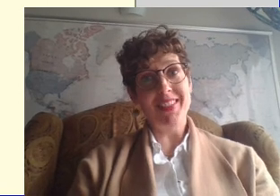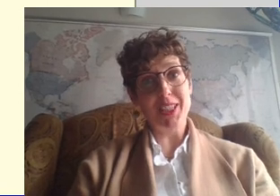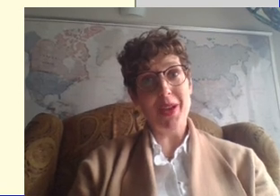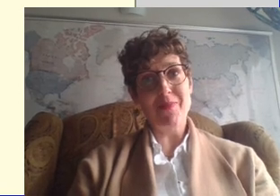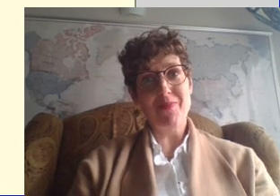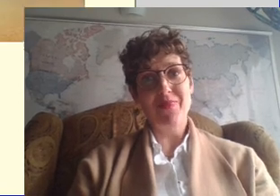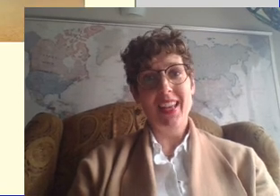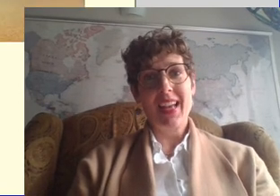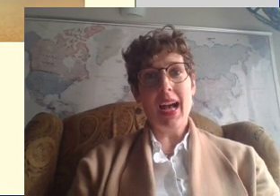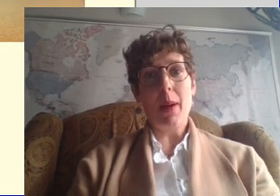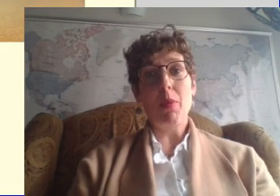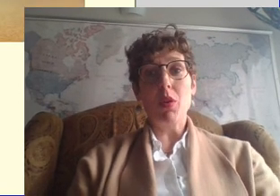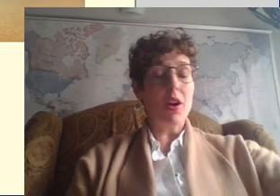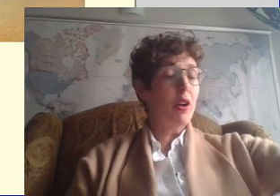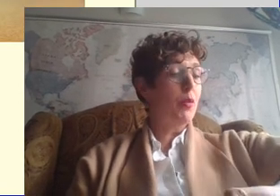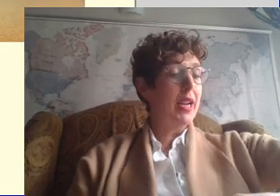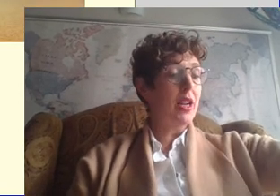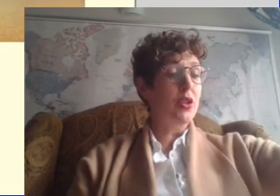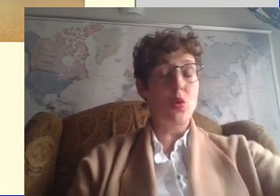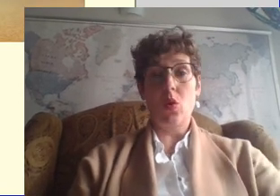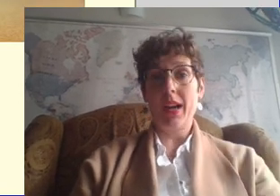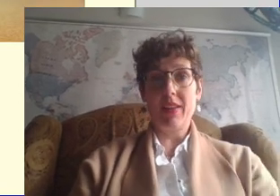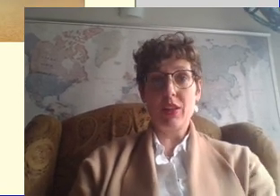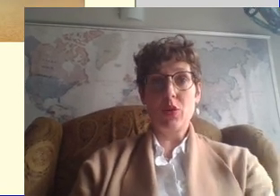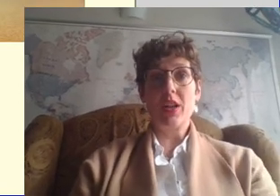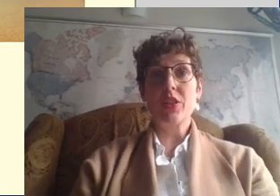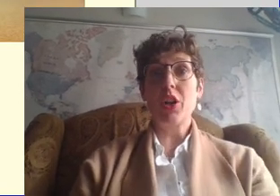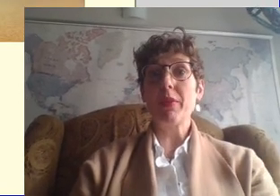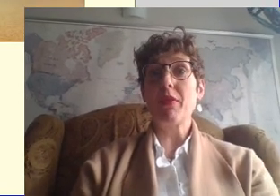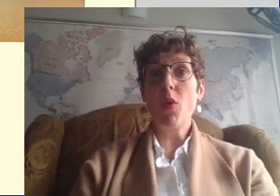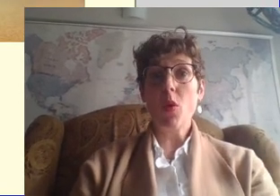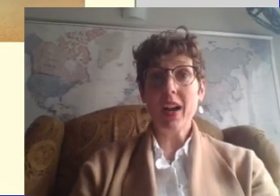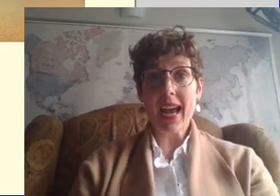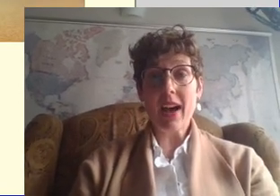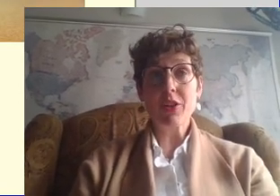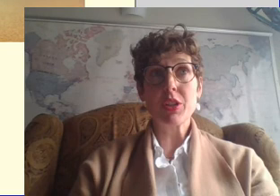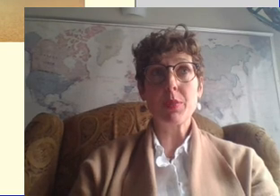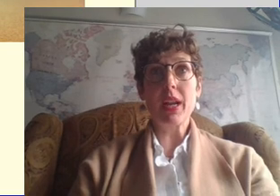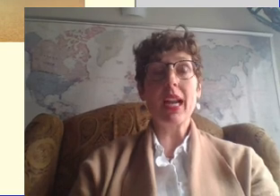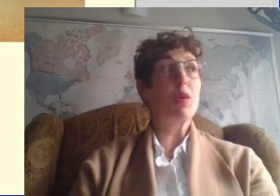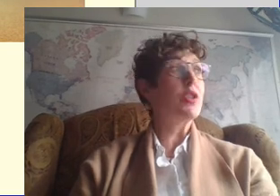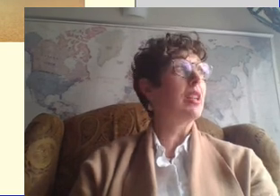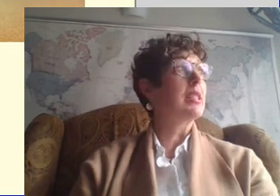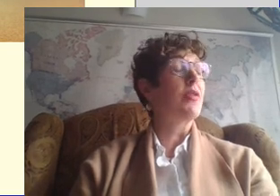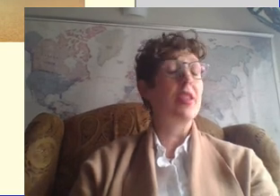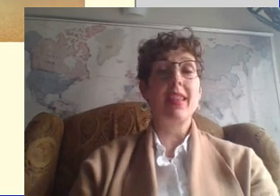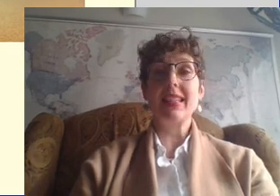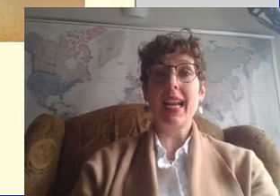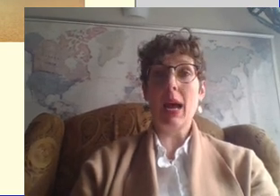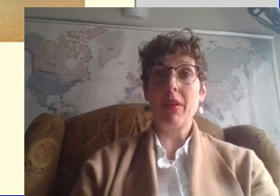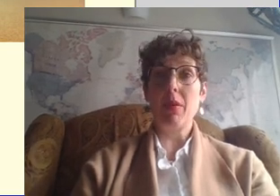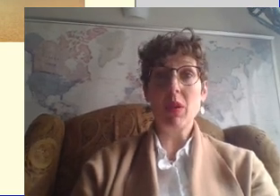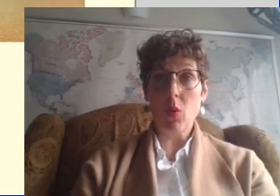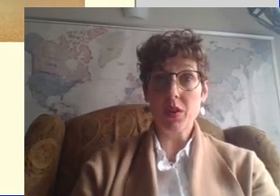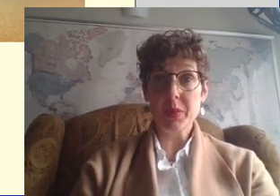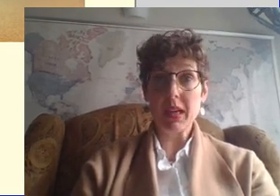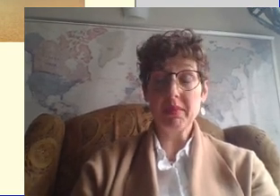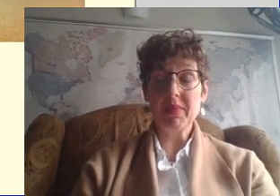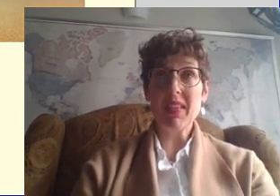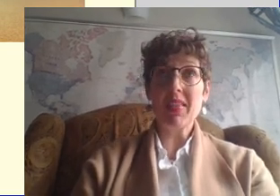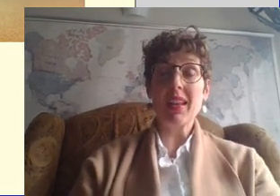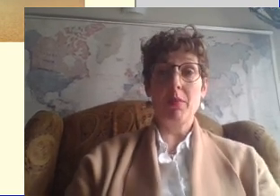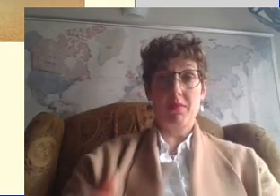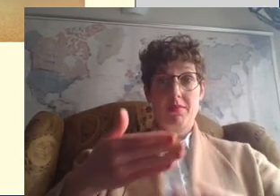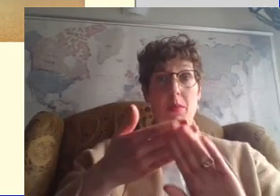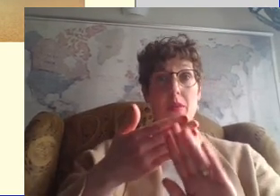do this way. But we're going to read a story, and the story is called Before and After Spring. And I want you to listen for the things that happen before